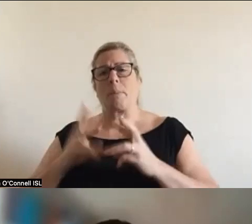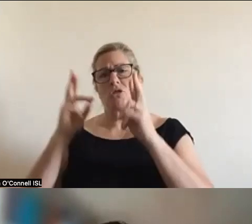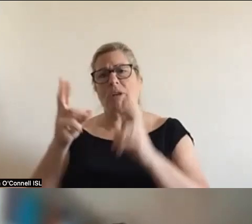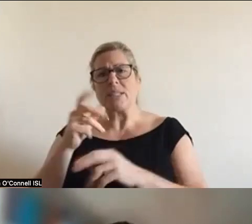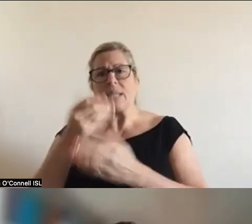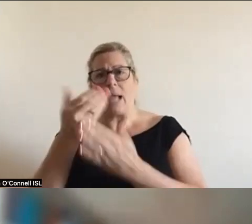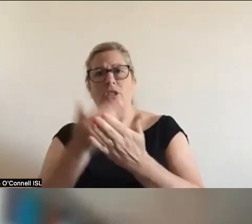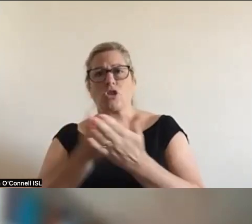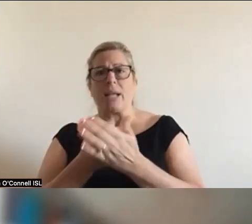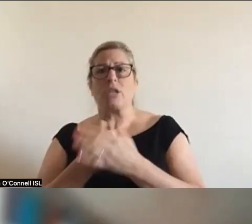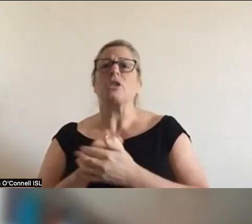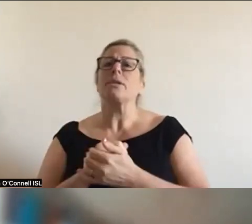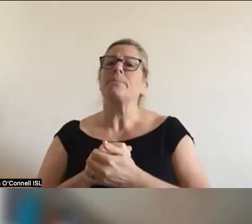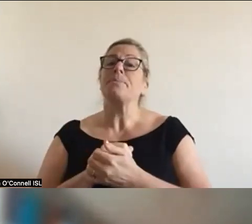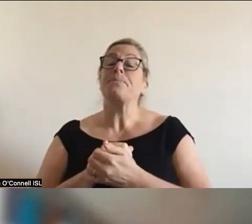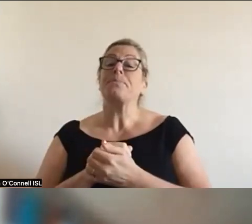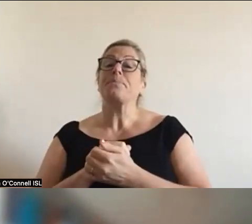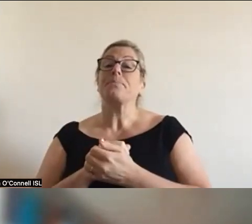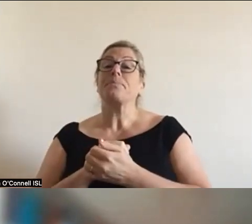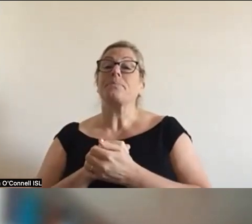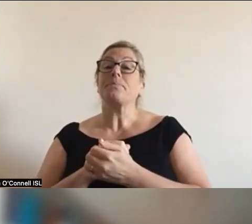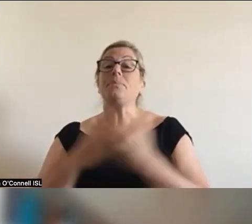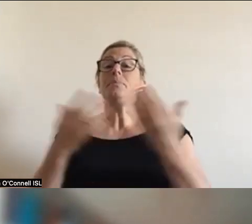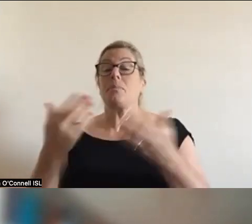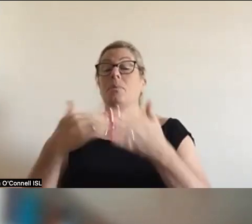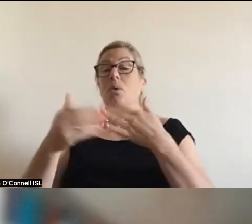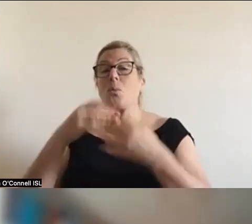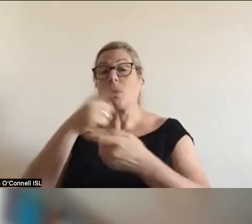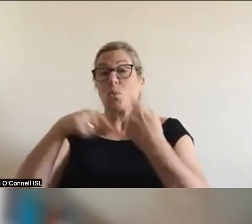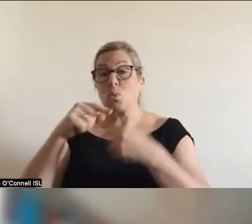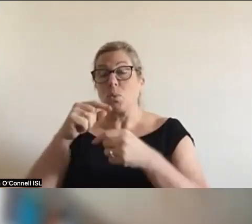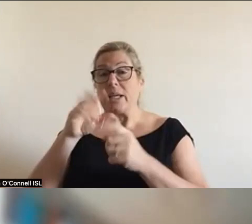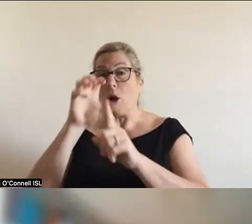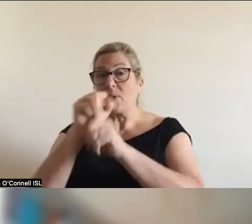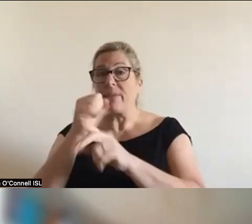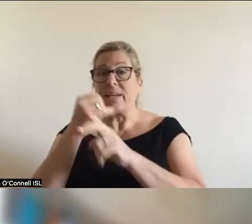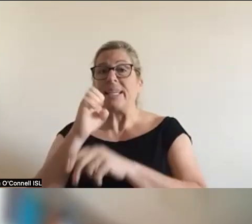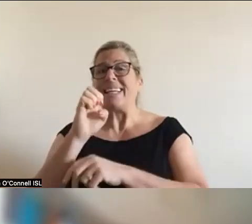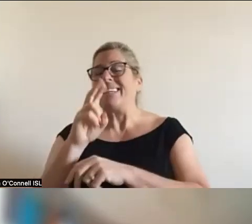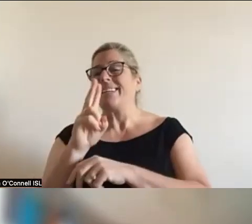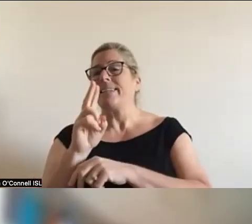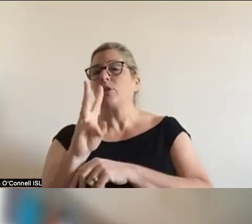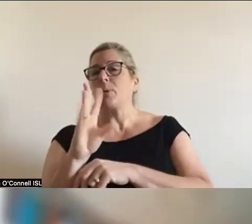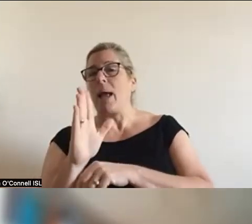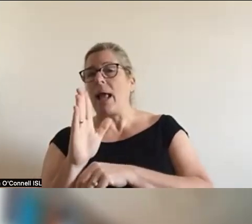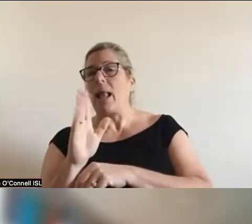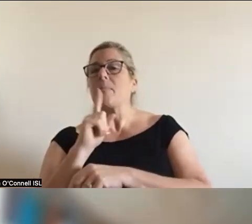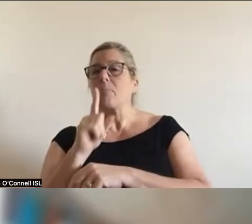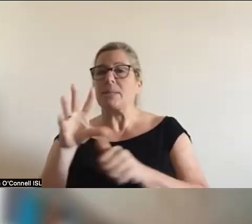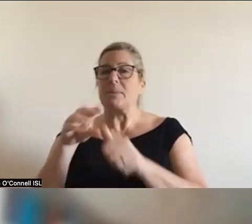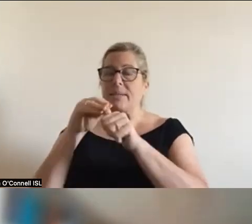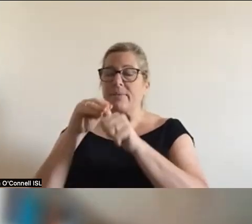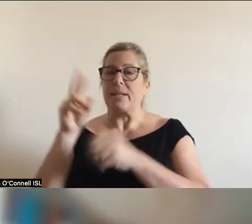Well, what we observe at the EWL, but also more specifically through national members,